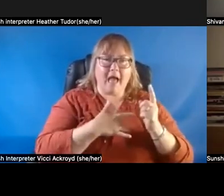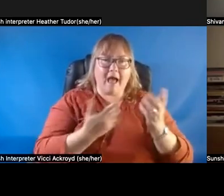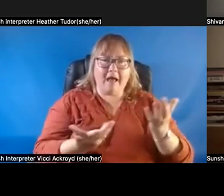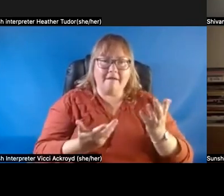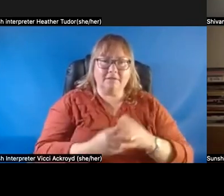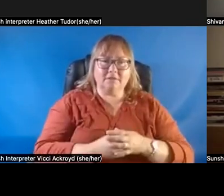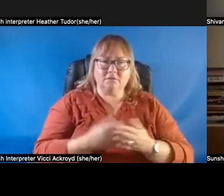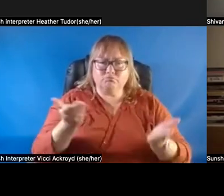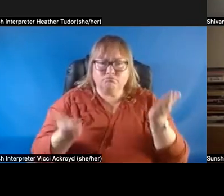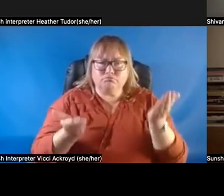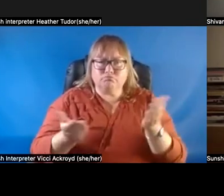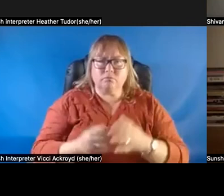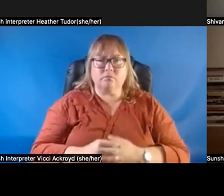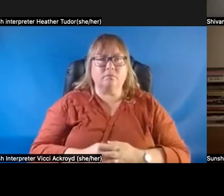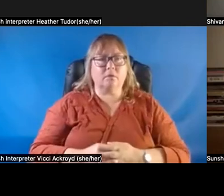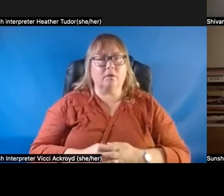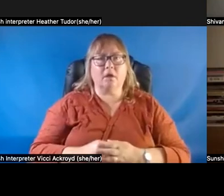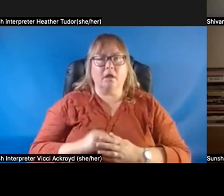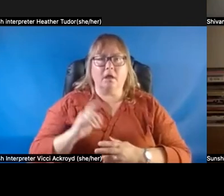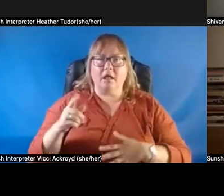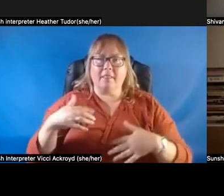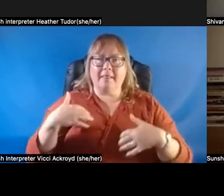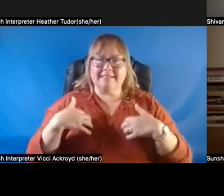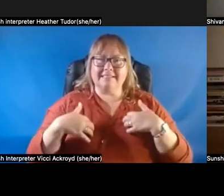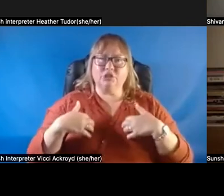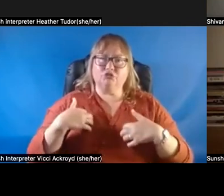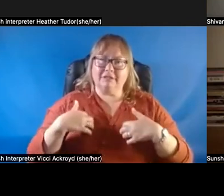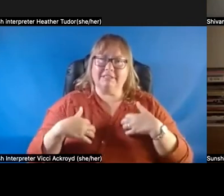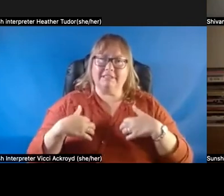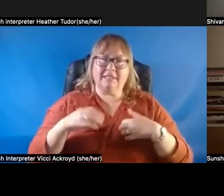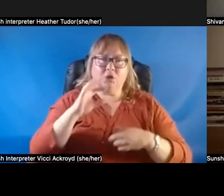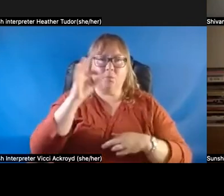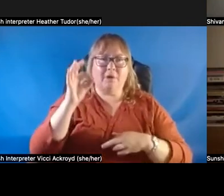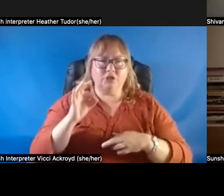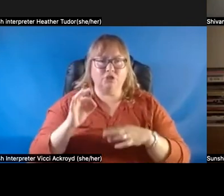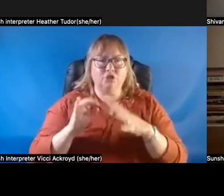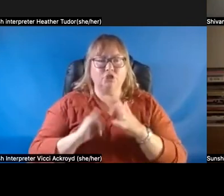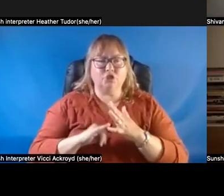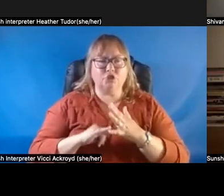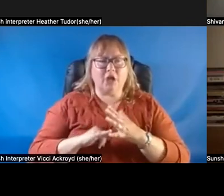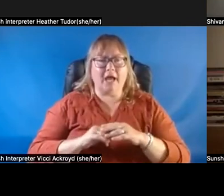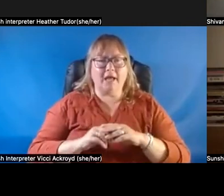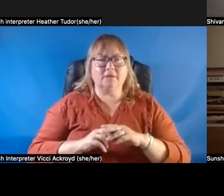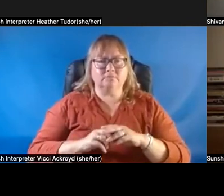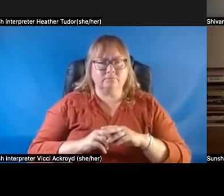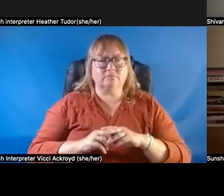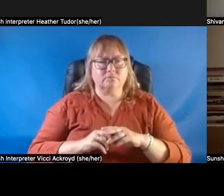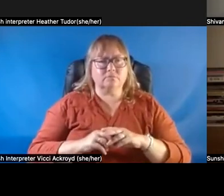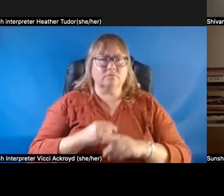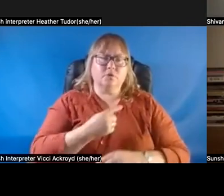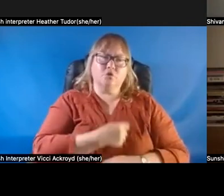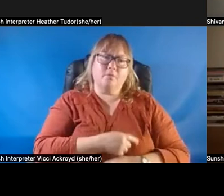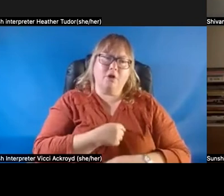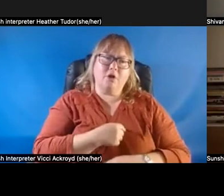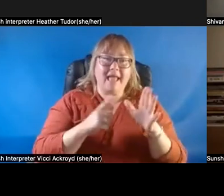I think that's a very interesting question, Sunshine. That's really, to be honest, APR was the